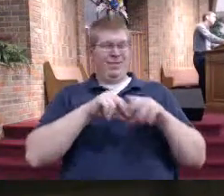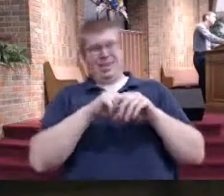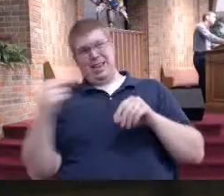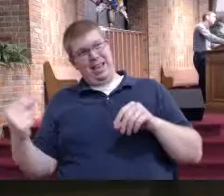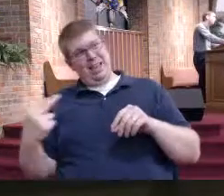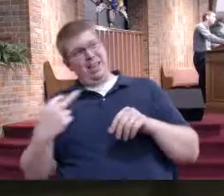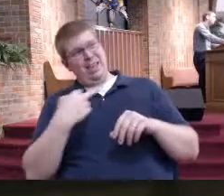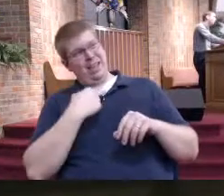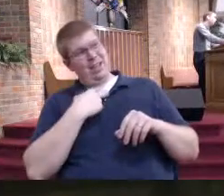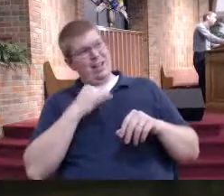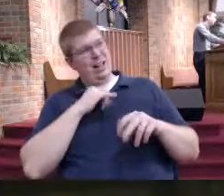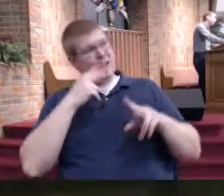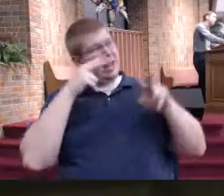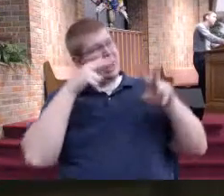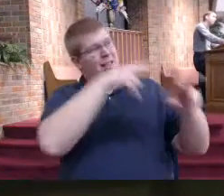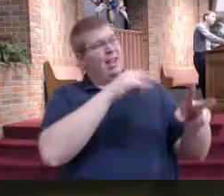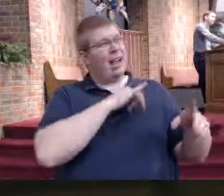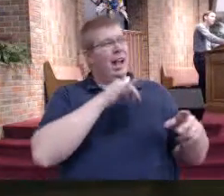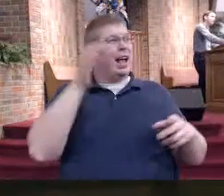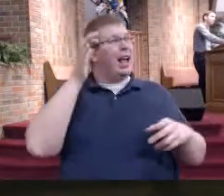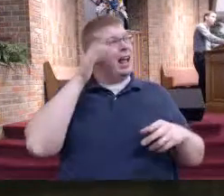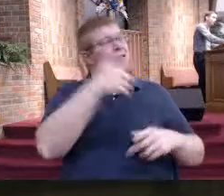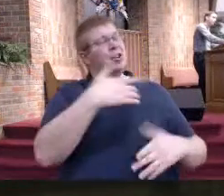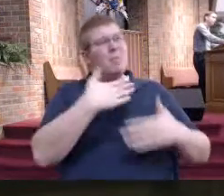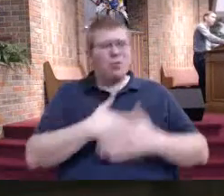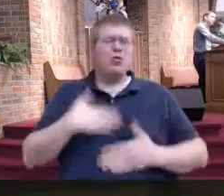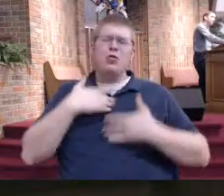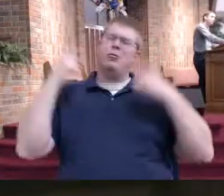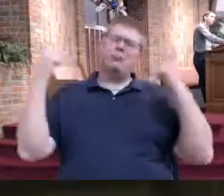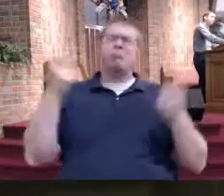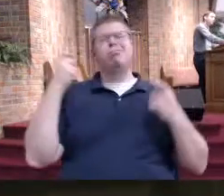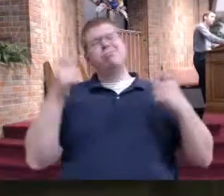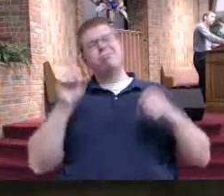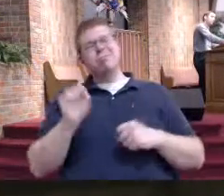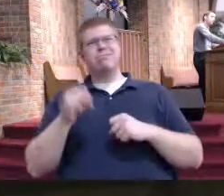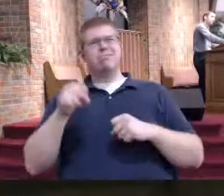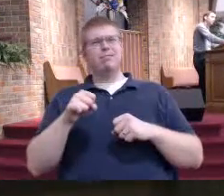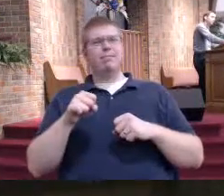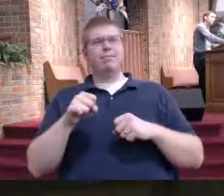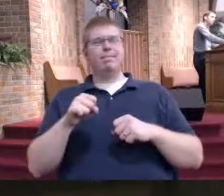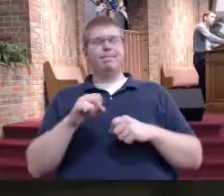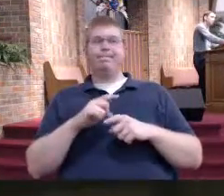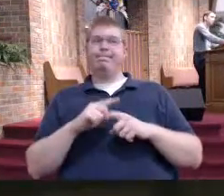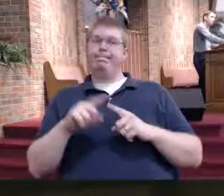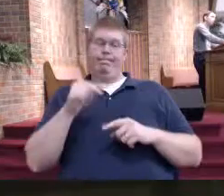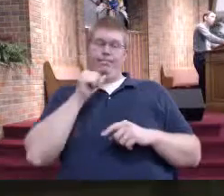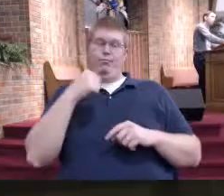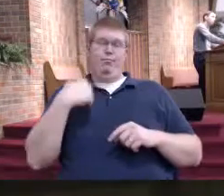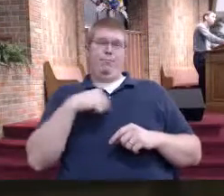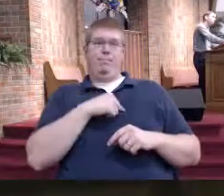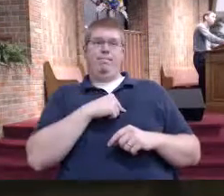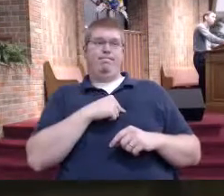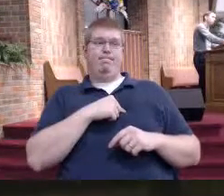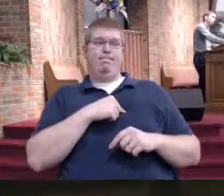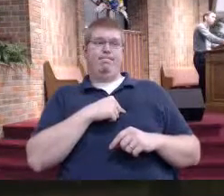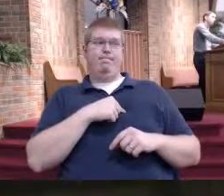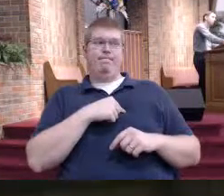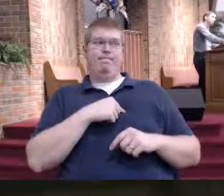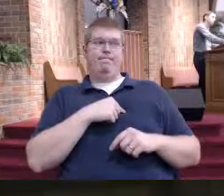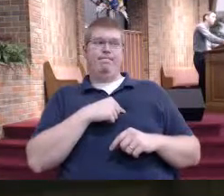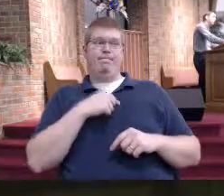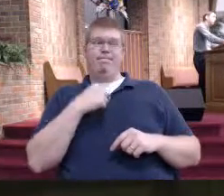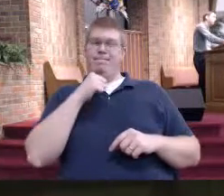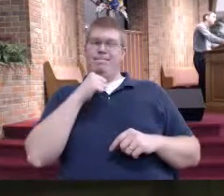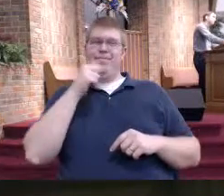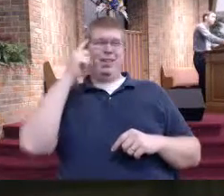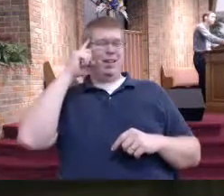the folks behind the doors having a good time, celebrating, but that's not us, because we were foolish. We